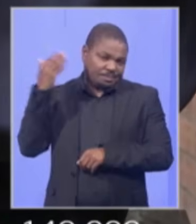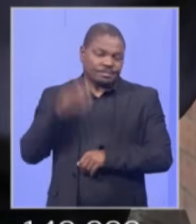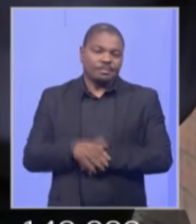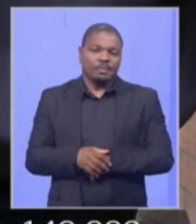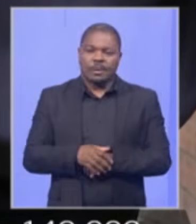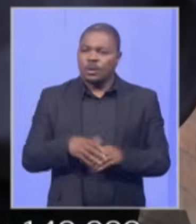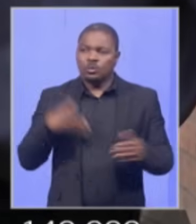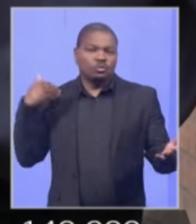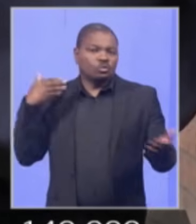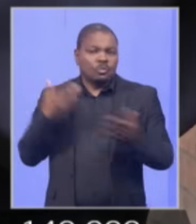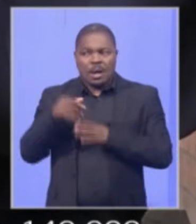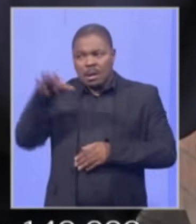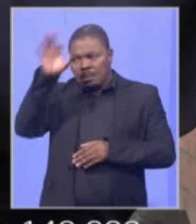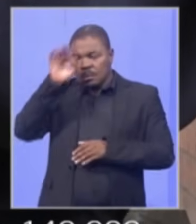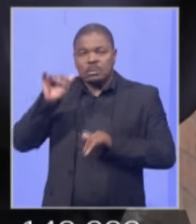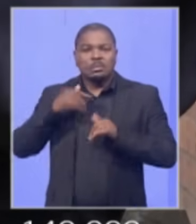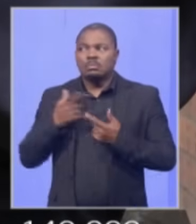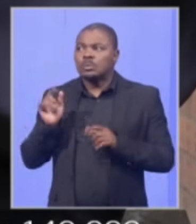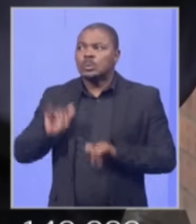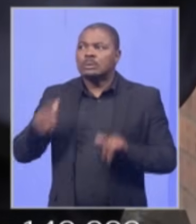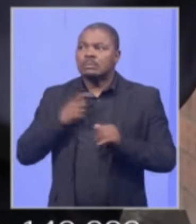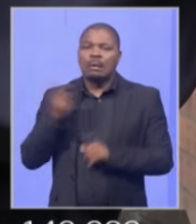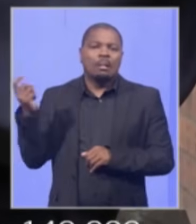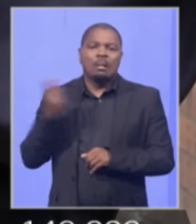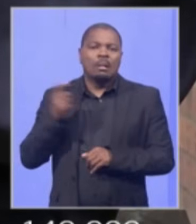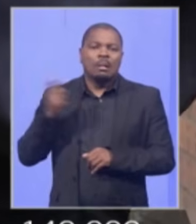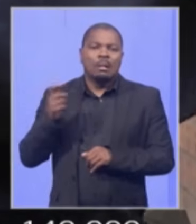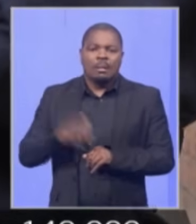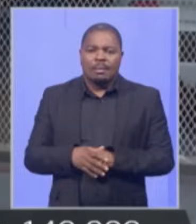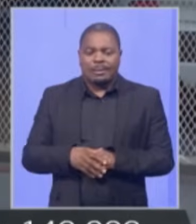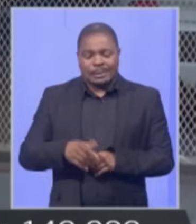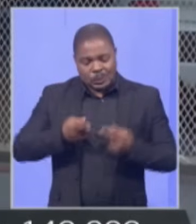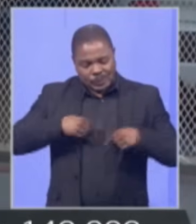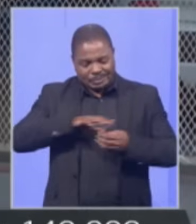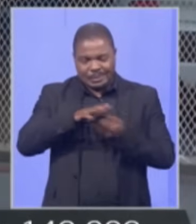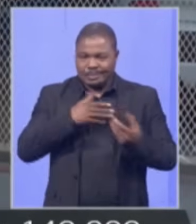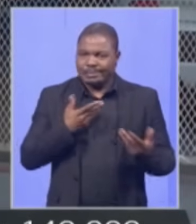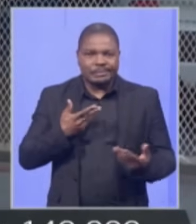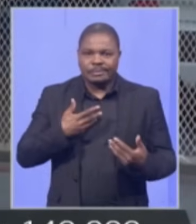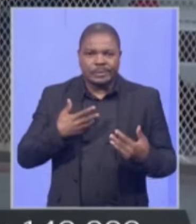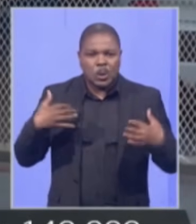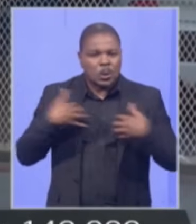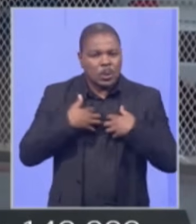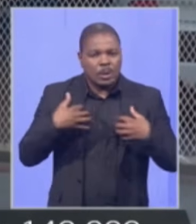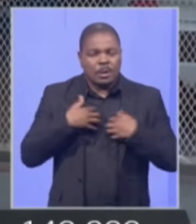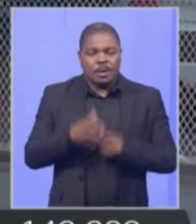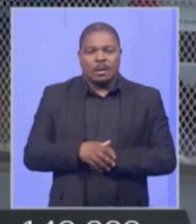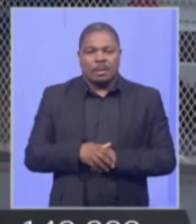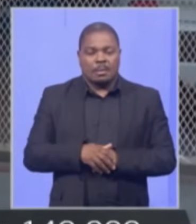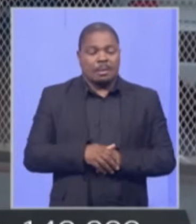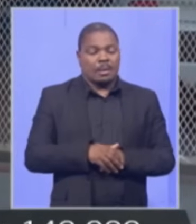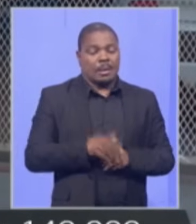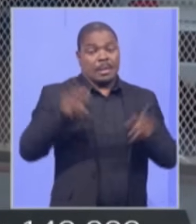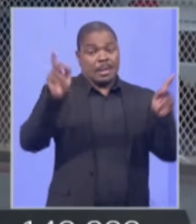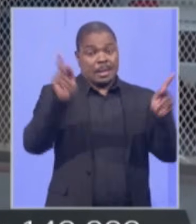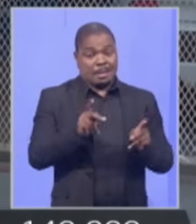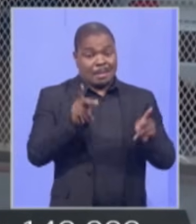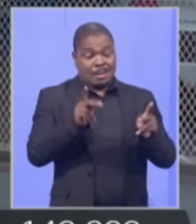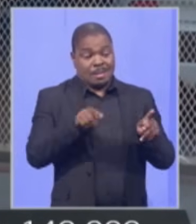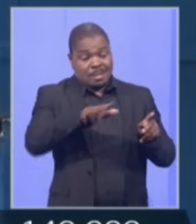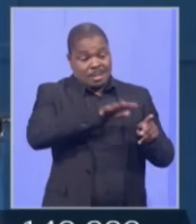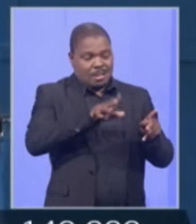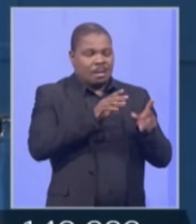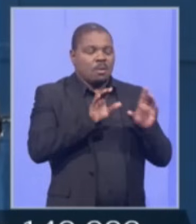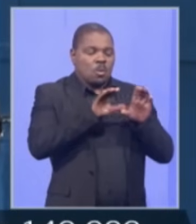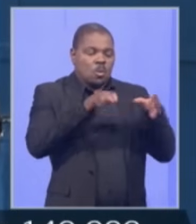go tlhage sebe go site ya mapolisa. So se ga se re dule sentle. Mokgatlho wa mono Kimberley yo kgaratlhelang ditshwanelo tsa basadi le